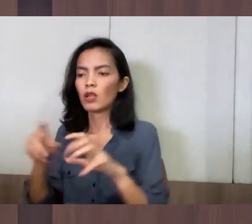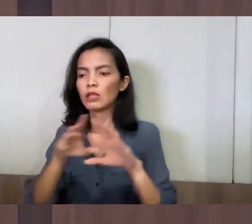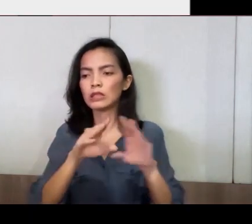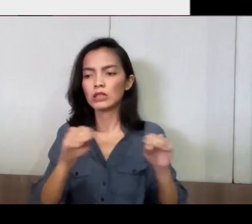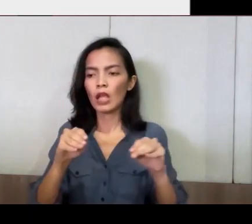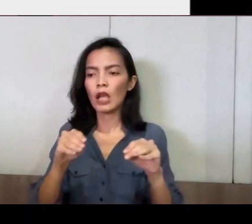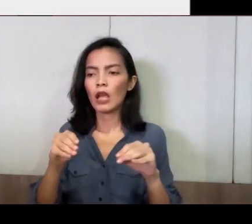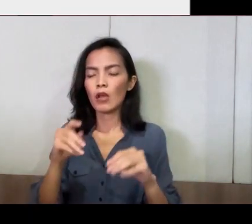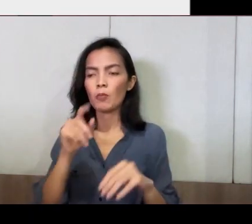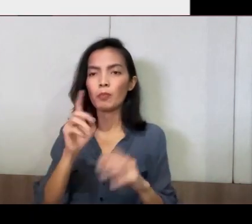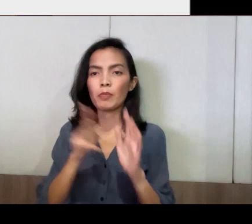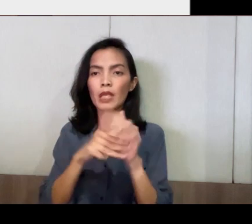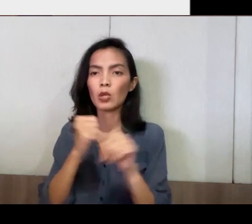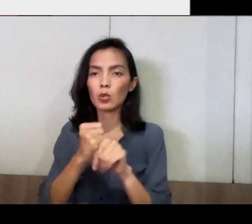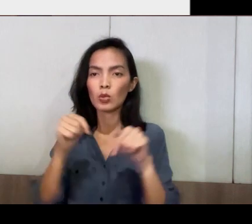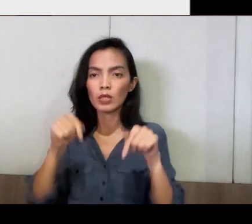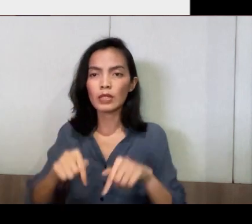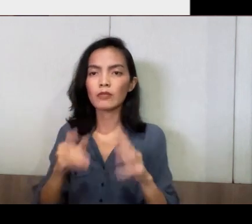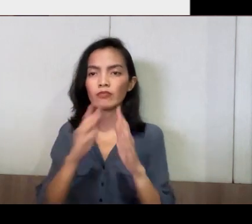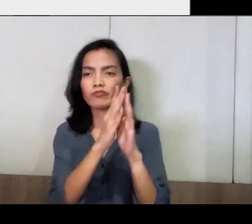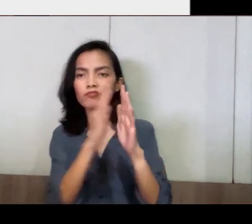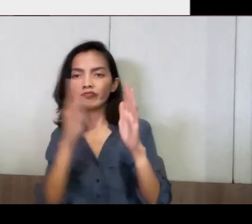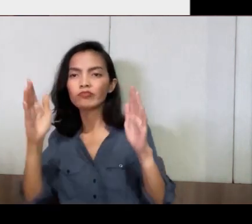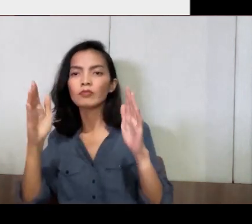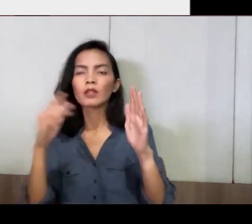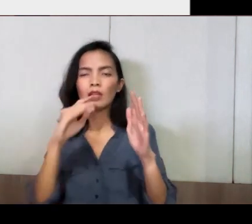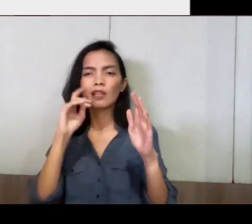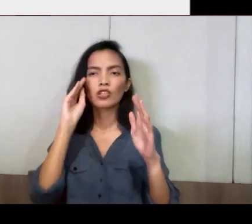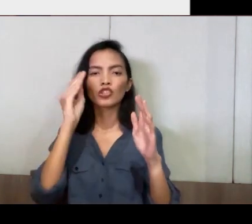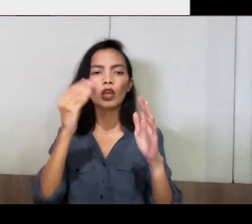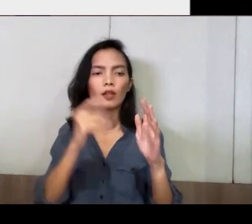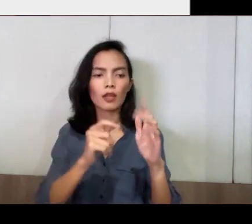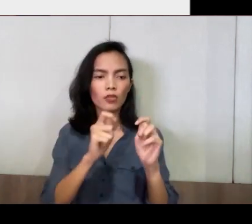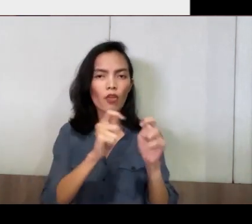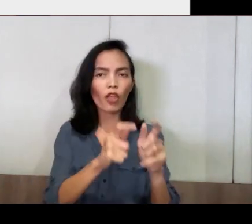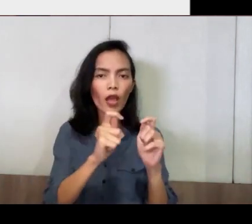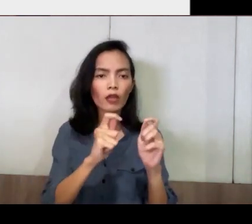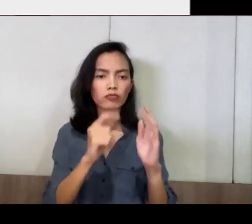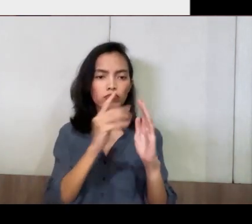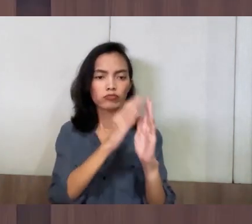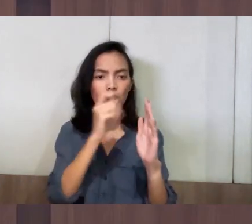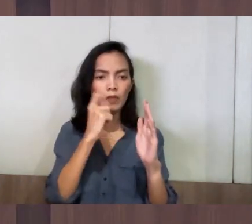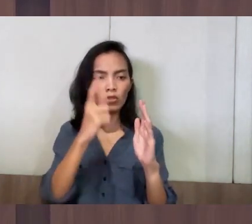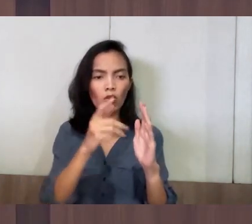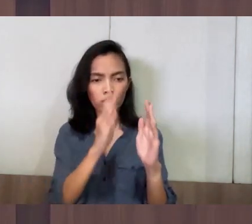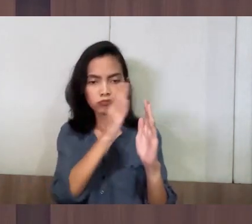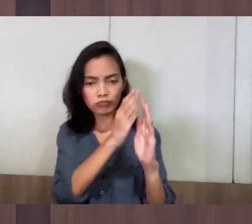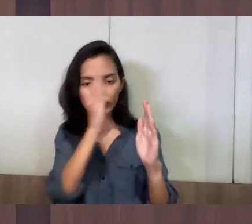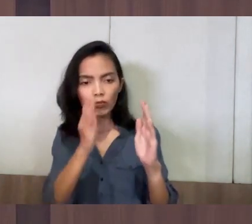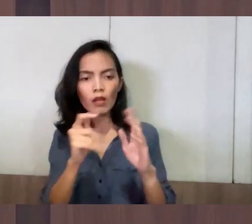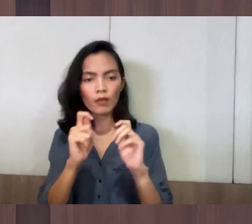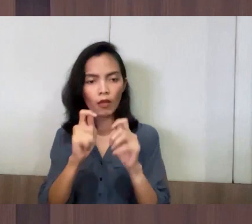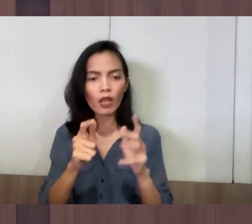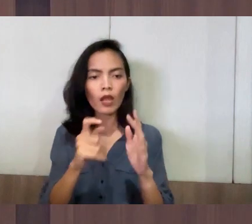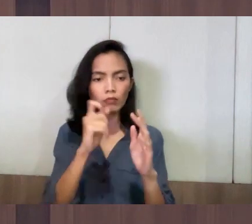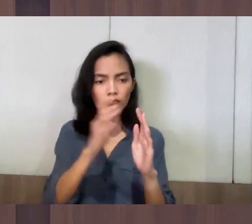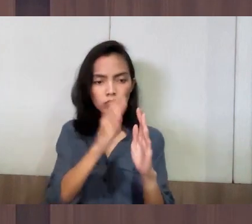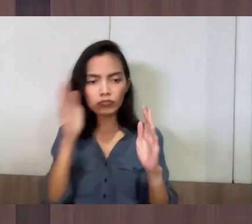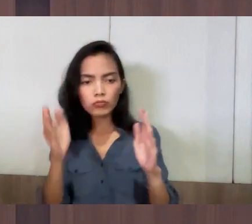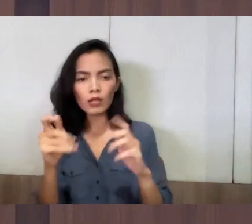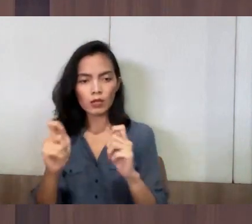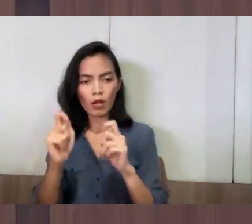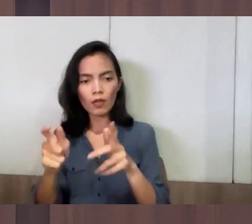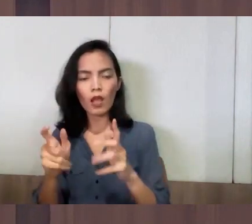to submit several job applications by the end of this week, for example. So that is a plan, right?